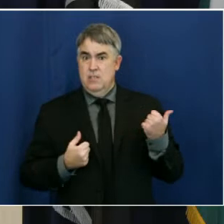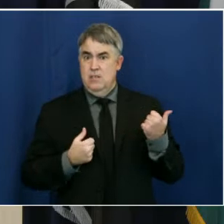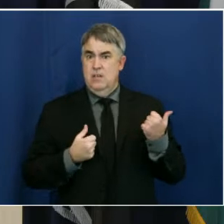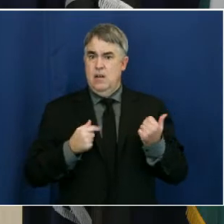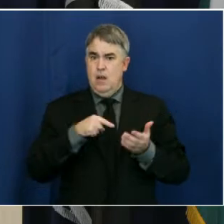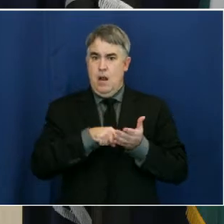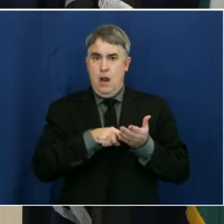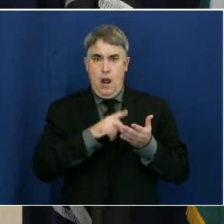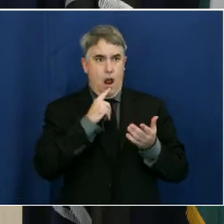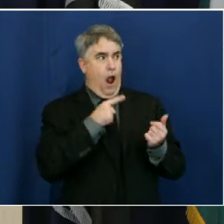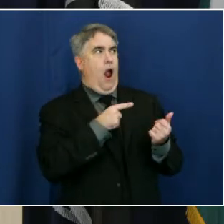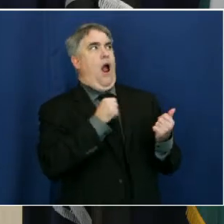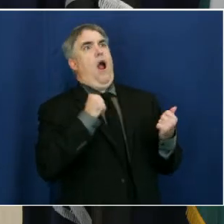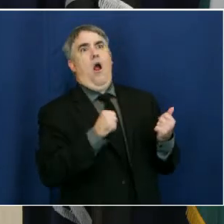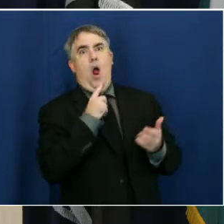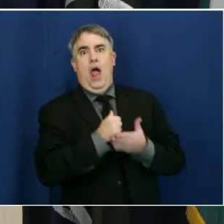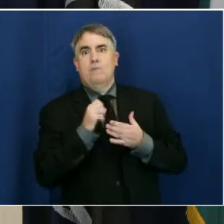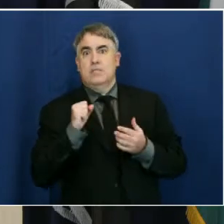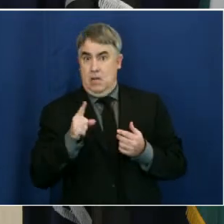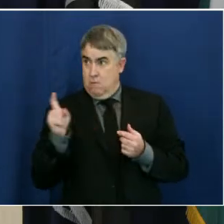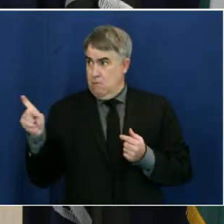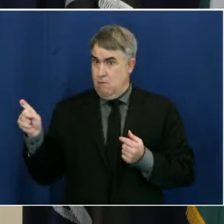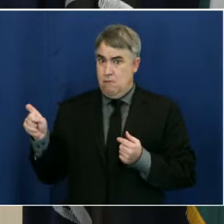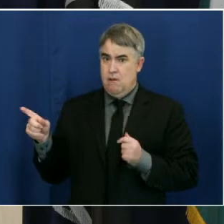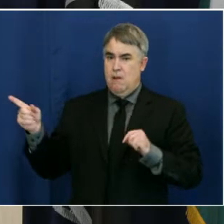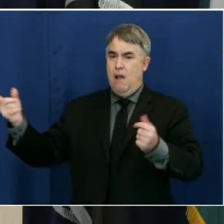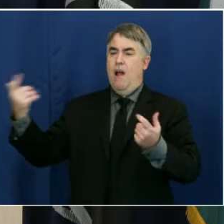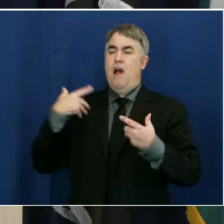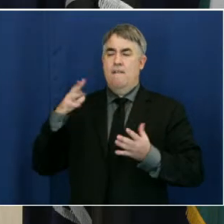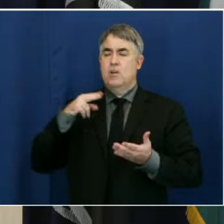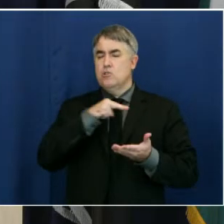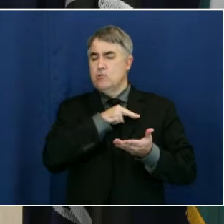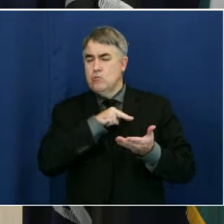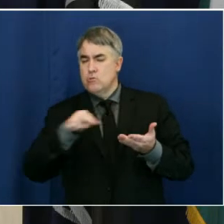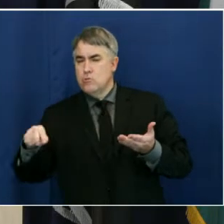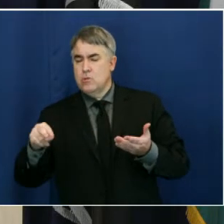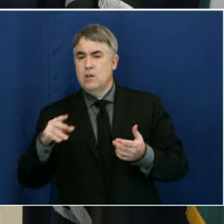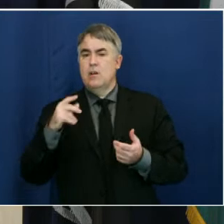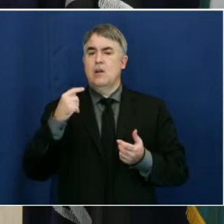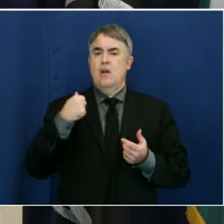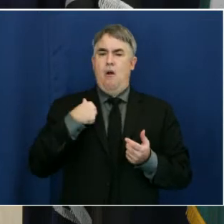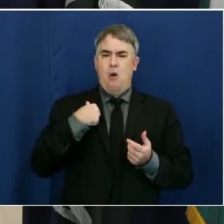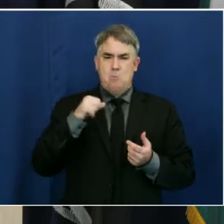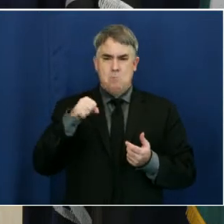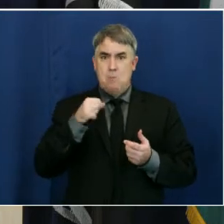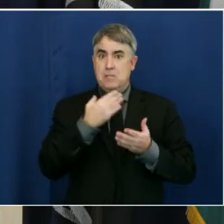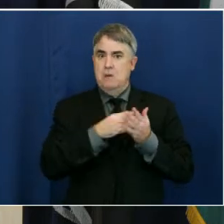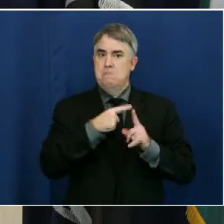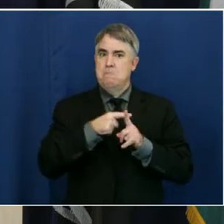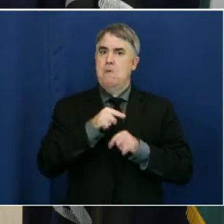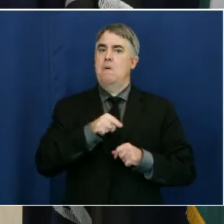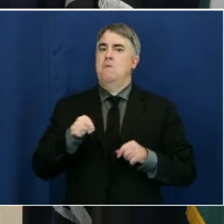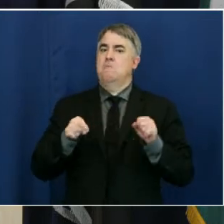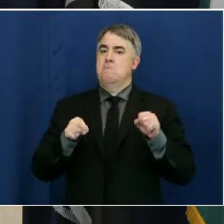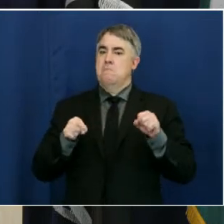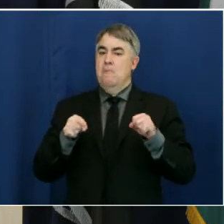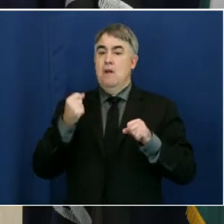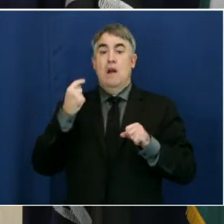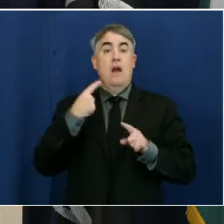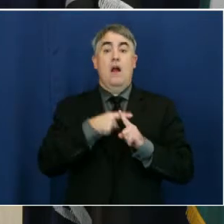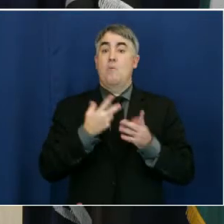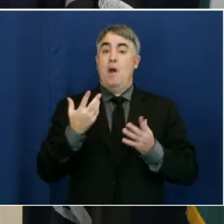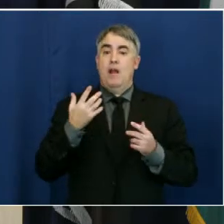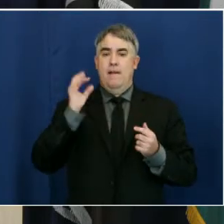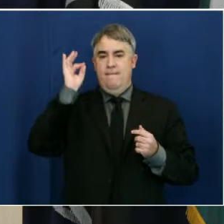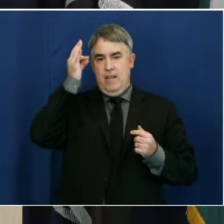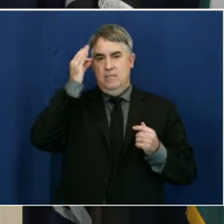Diego? Yeah, I've looked through it, and I think it's encouraging. I think a consistent, steady response from the federal government will be very helpful.